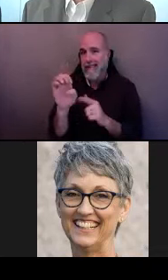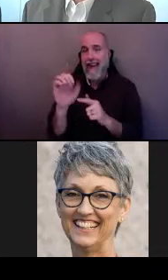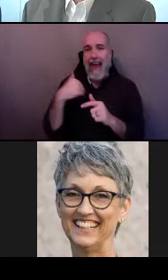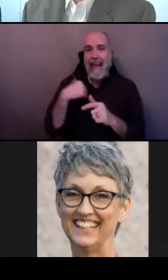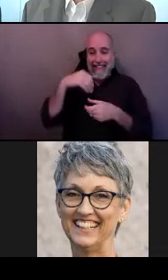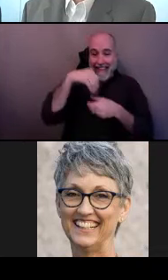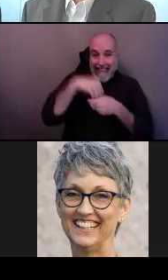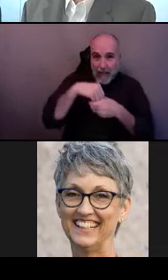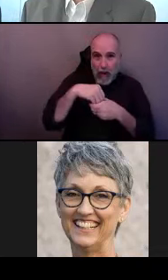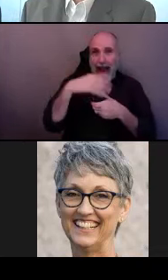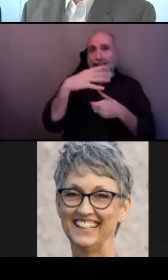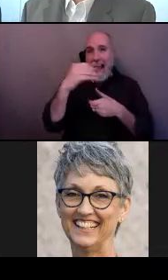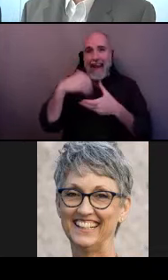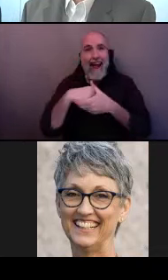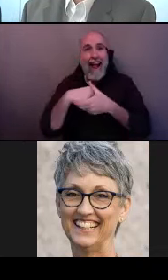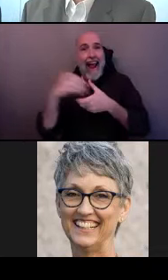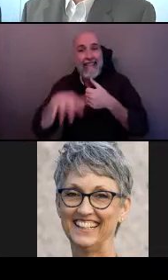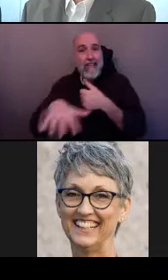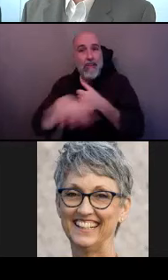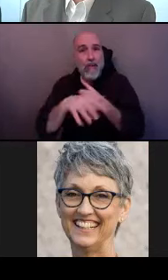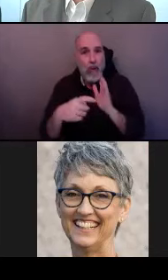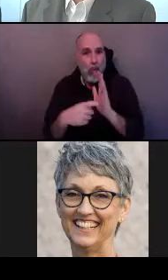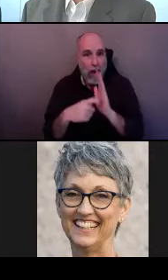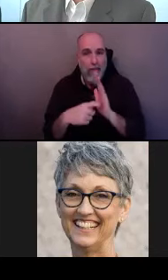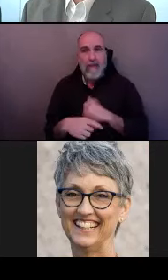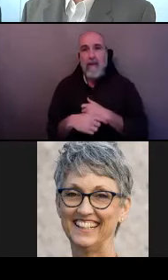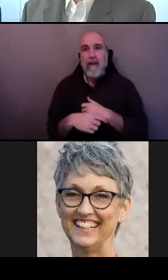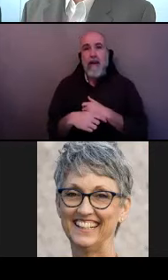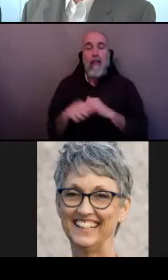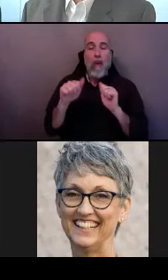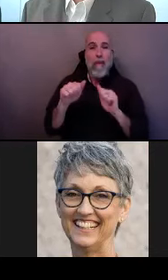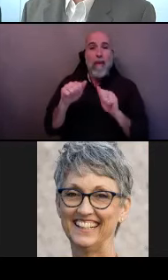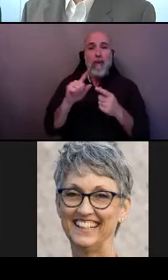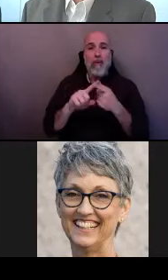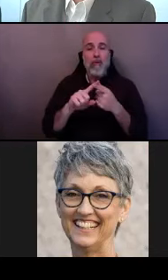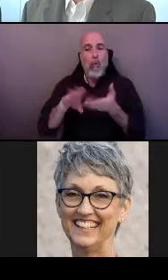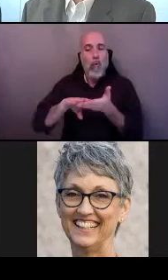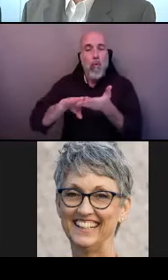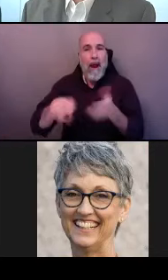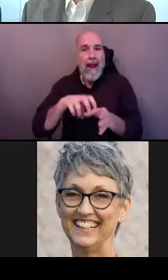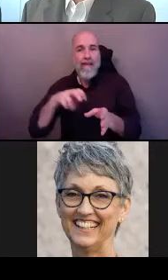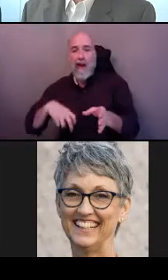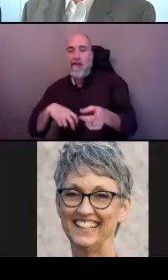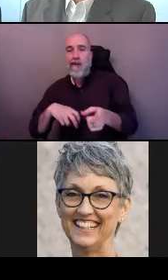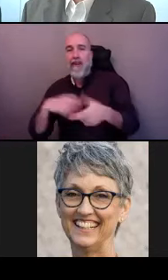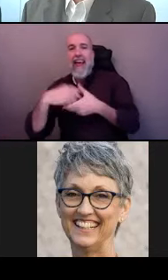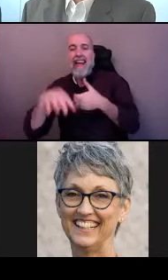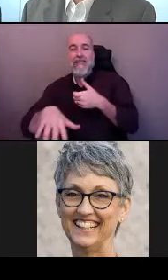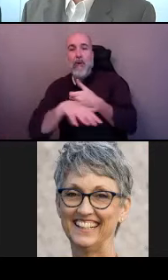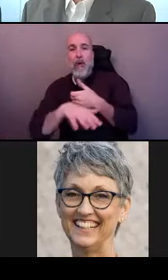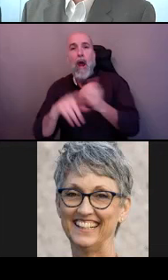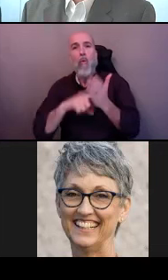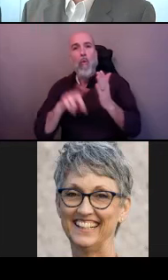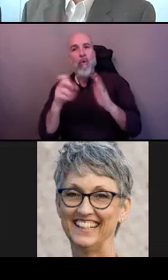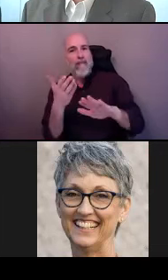interior and exterior requirements, an ability to waive out of the exterior requirements, and then what needs to be